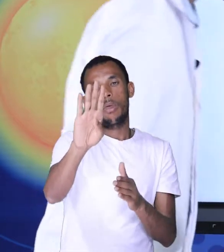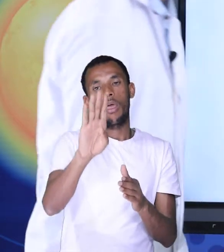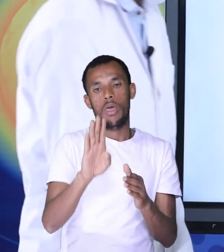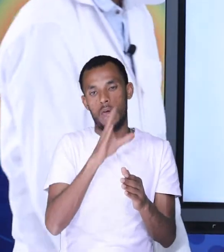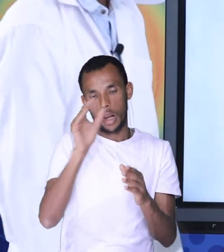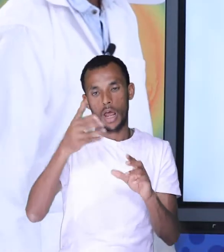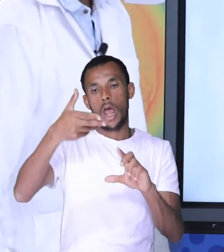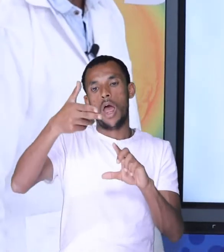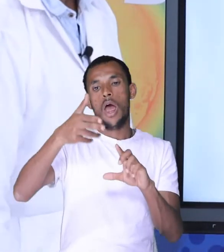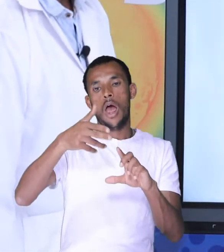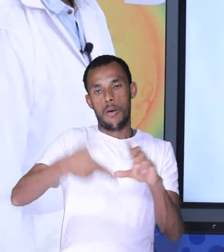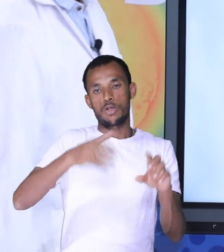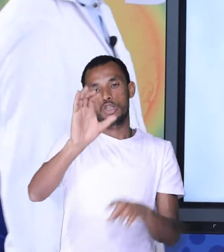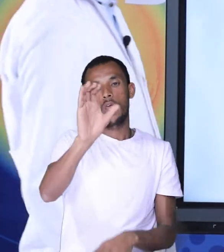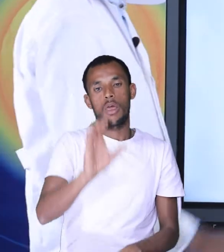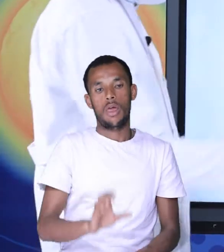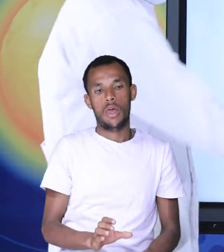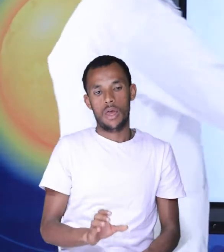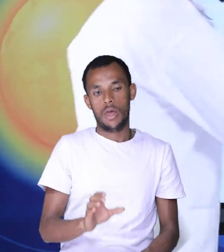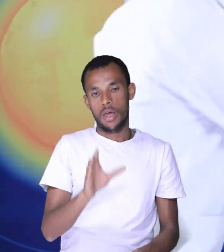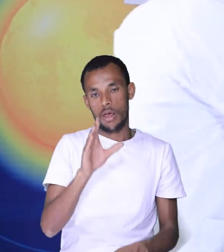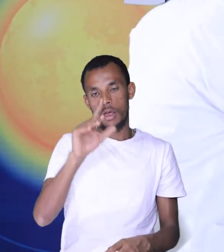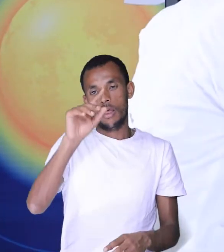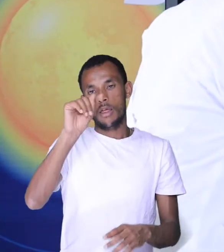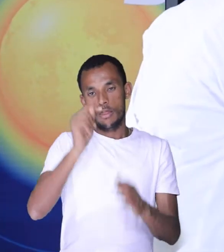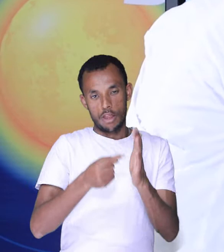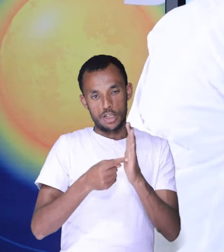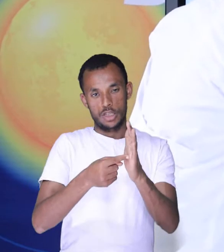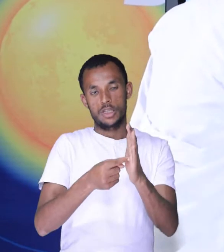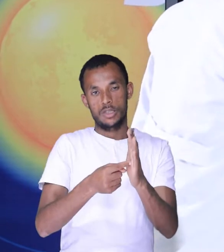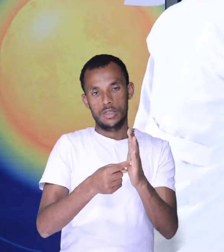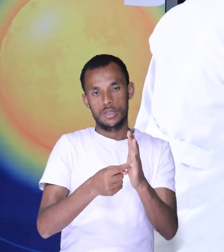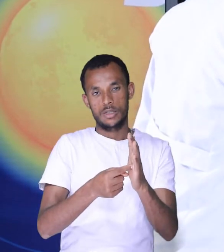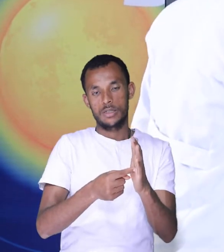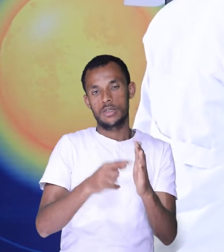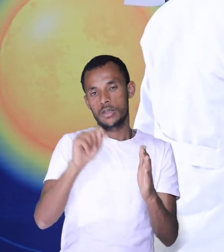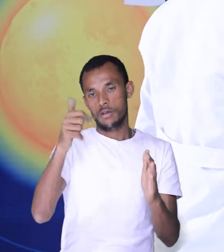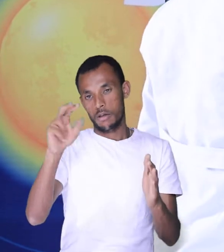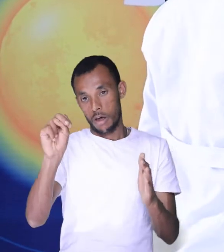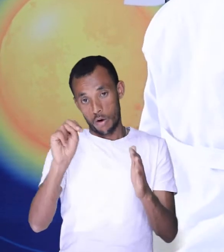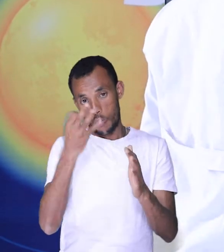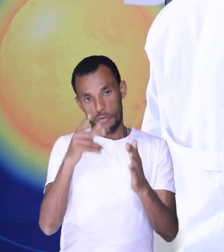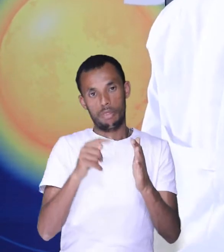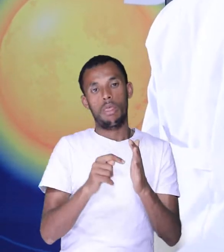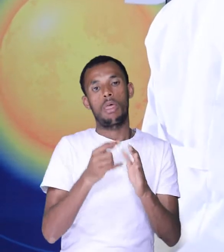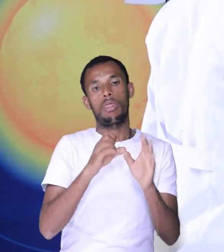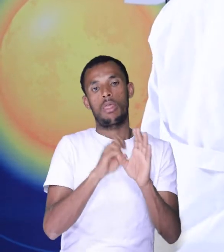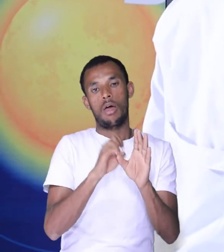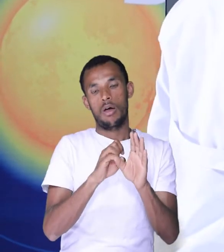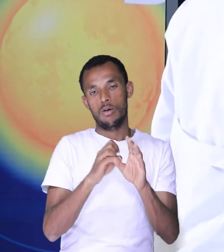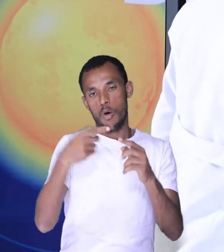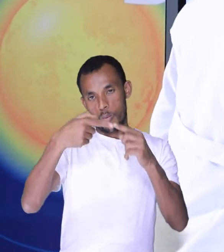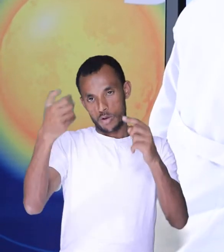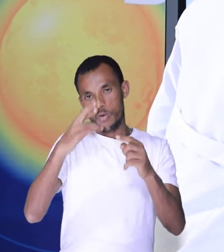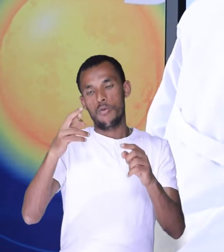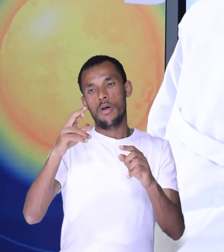the hypotenuse, which is C. And the tangent, which is like denoted by tan of theta, is opposite over adjacent, which